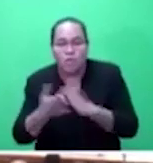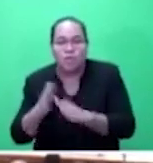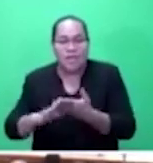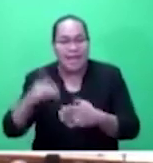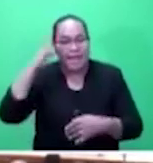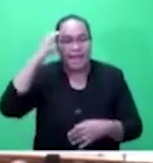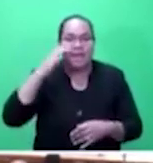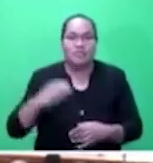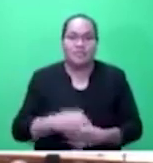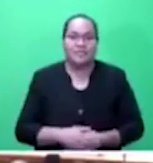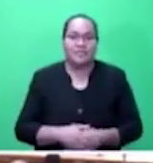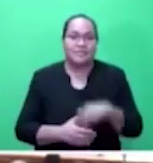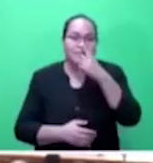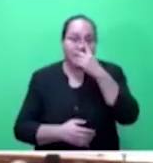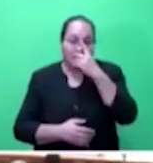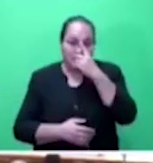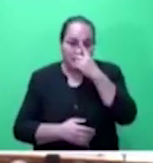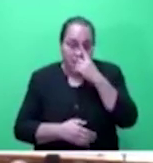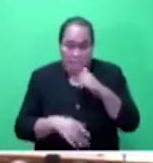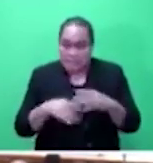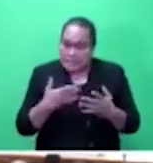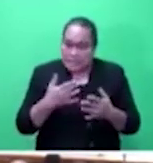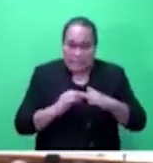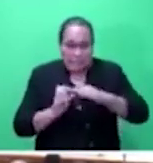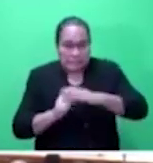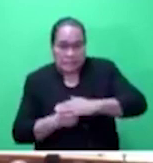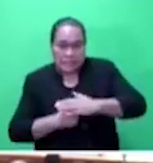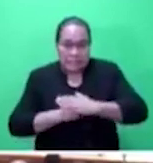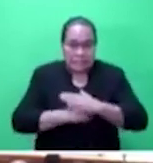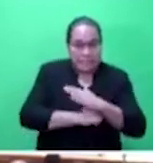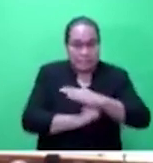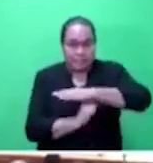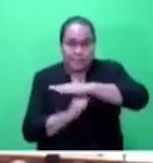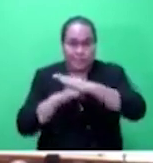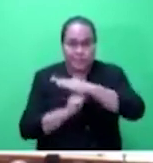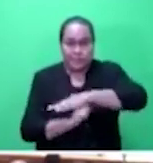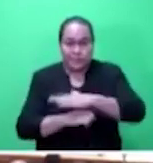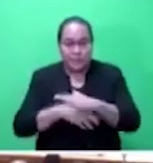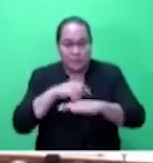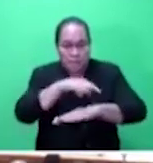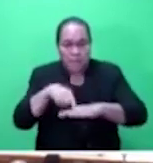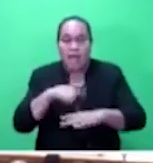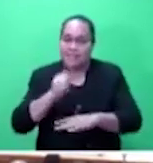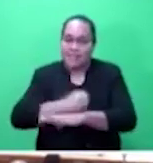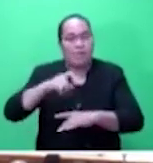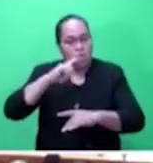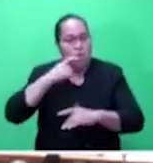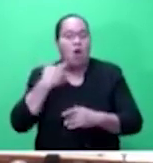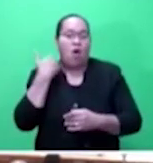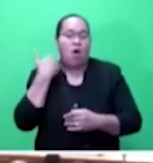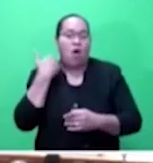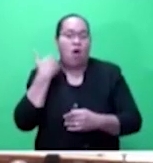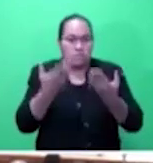Speaker, sir, amidst this churning sea of instability, this budget and this government will always provide steadfast direction